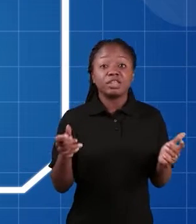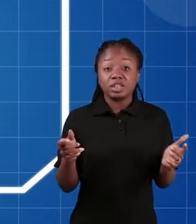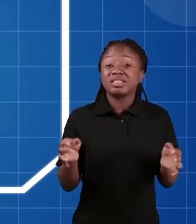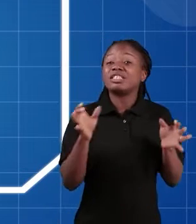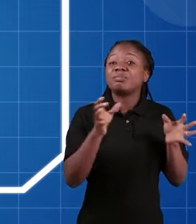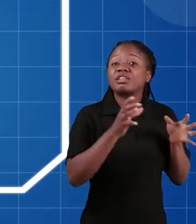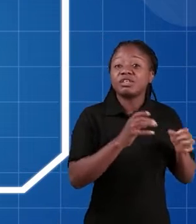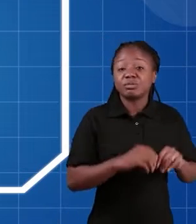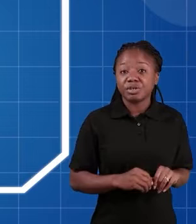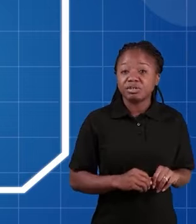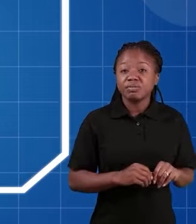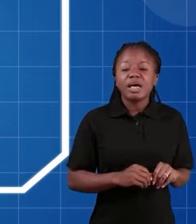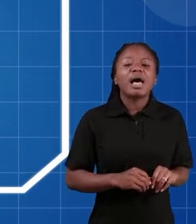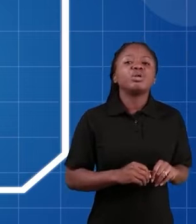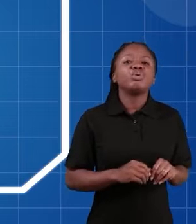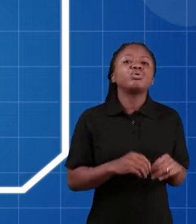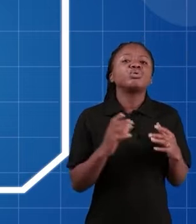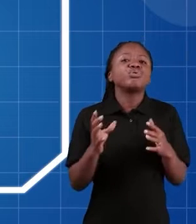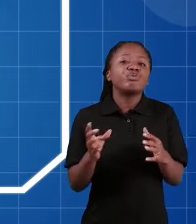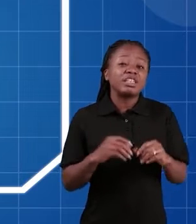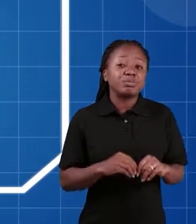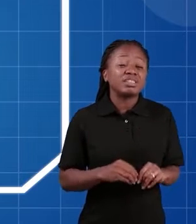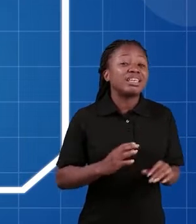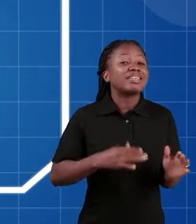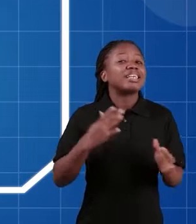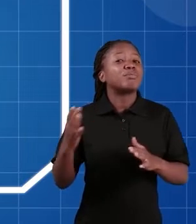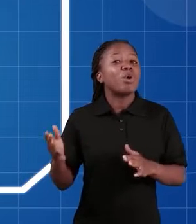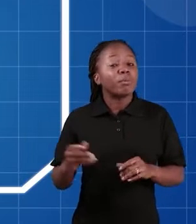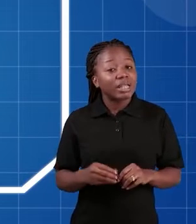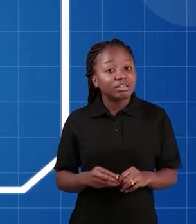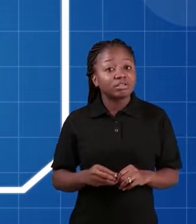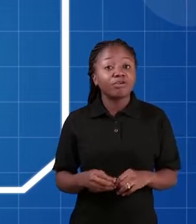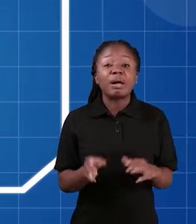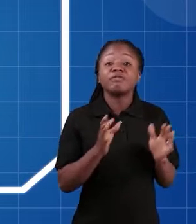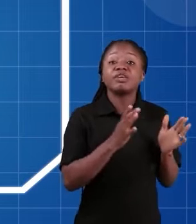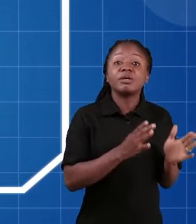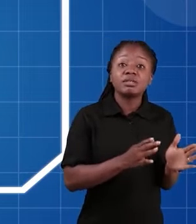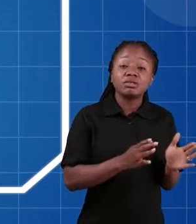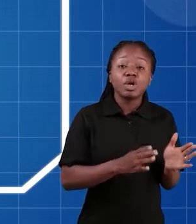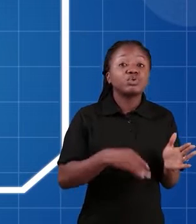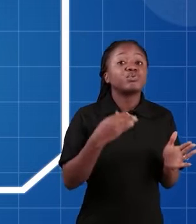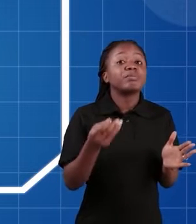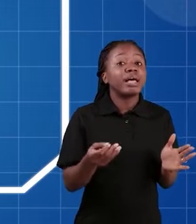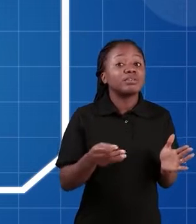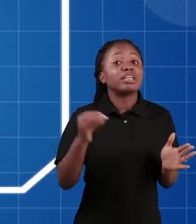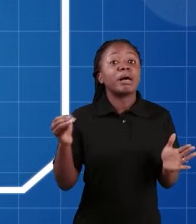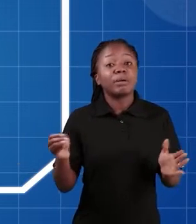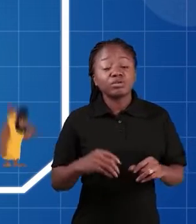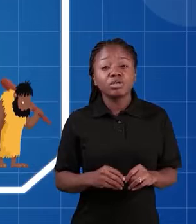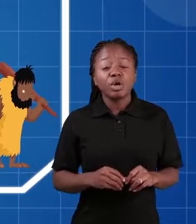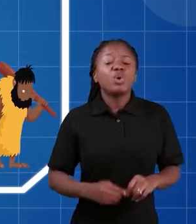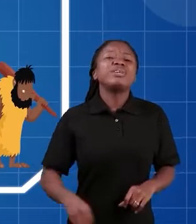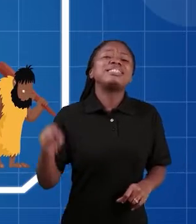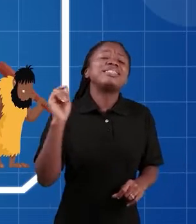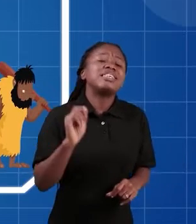in fish, the simplest vertebrates, and look through vertebrates as they get more complex, from amphibians to reptiles then